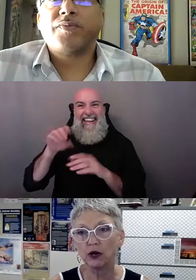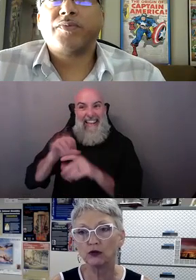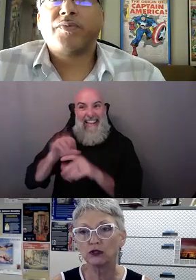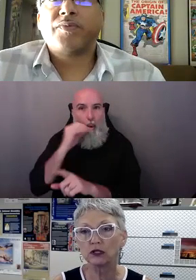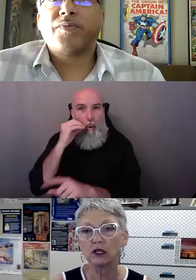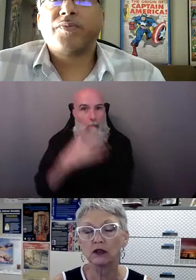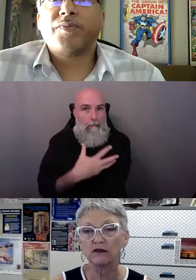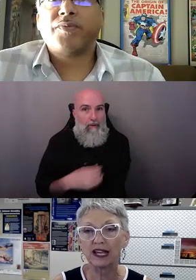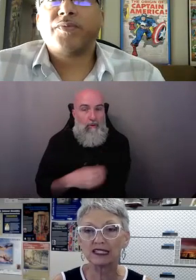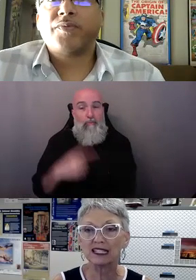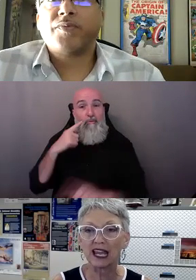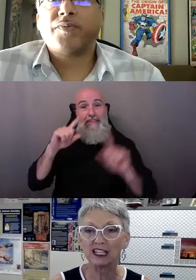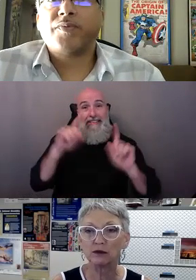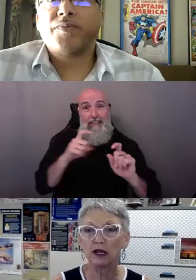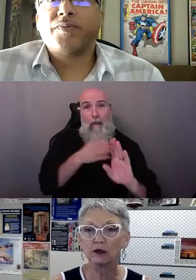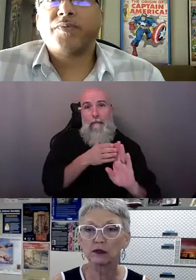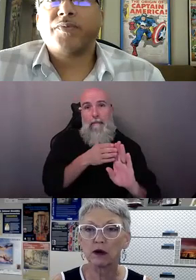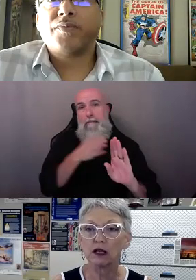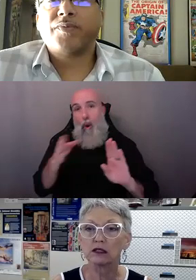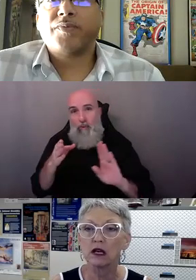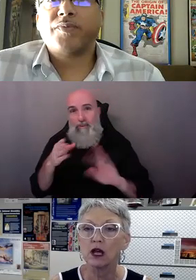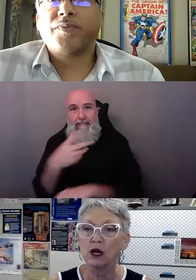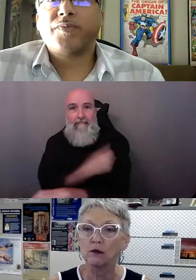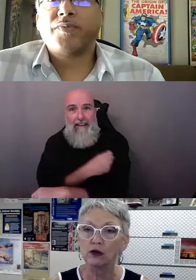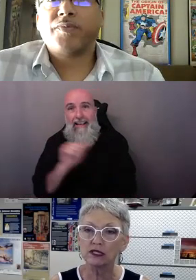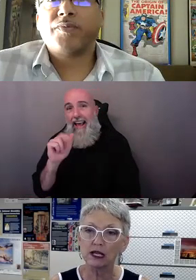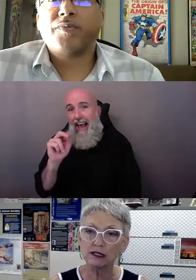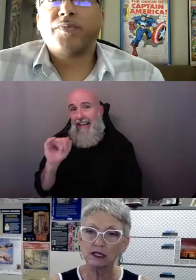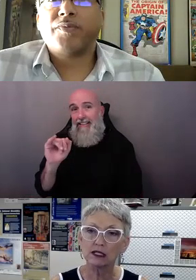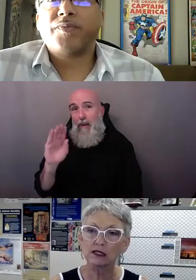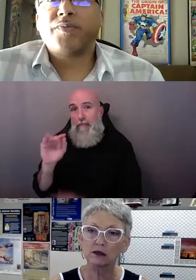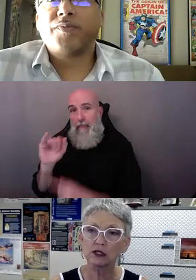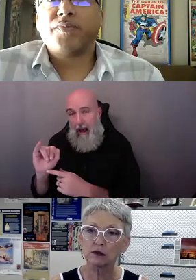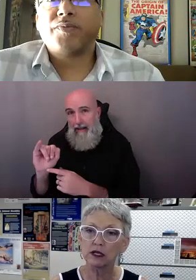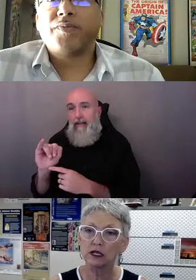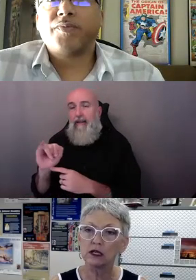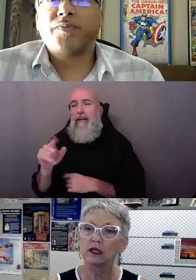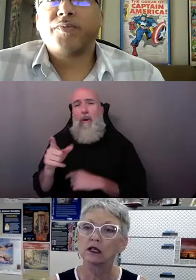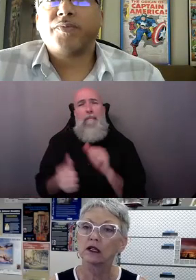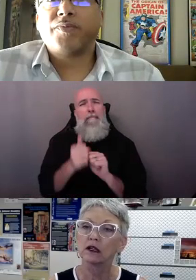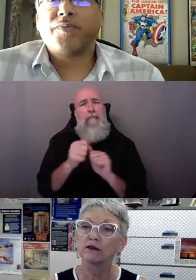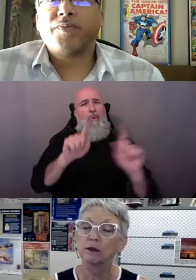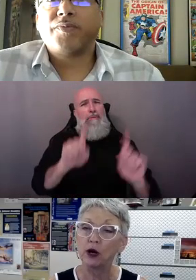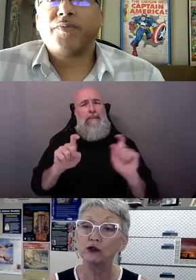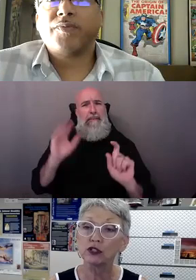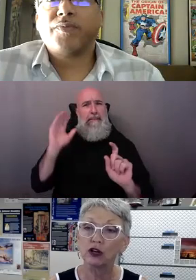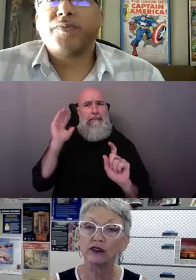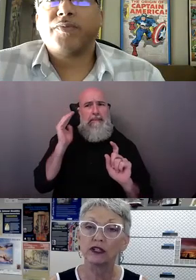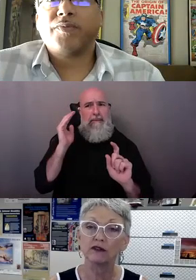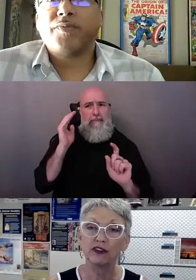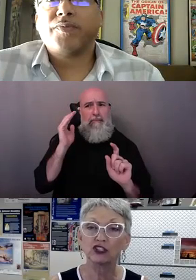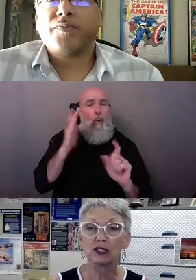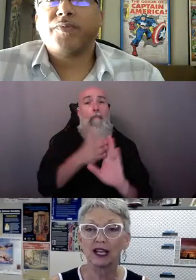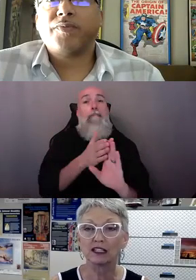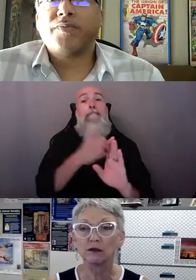for post-vaccine antibody response. Most testing seems to be for